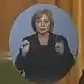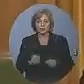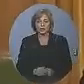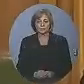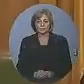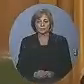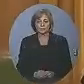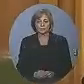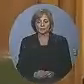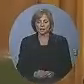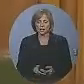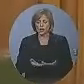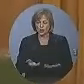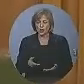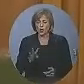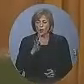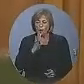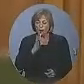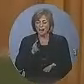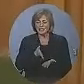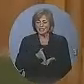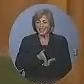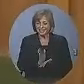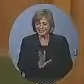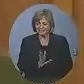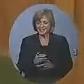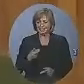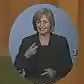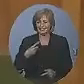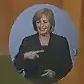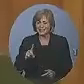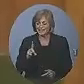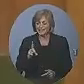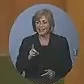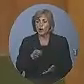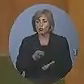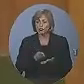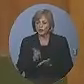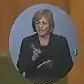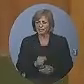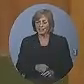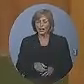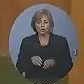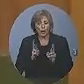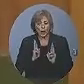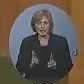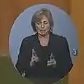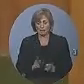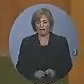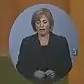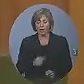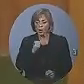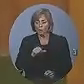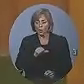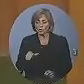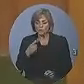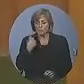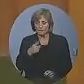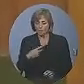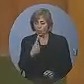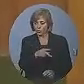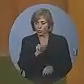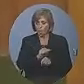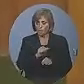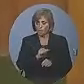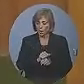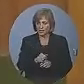integrity. It's about dignity and honesty. It is respect for not only the position this minister holds, but for the people she is